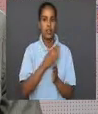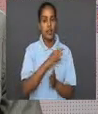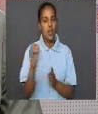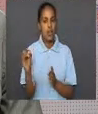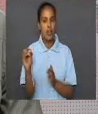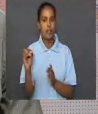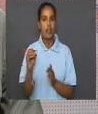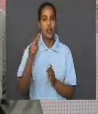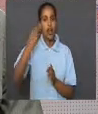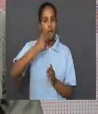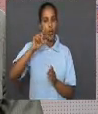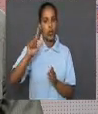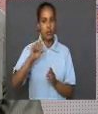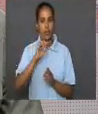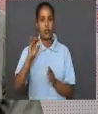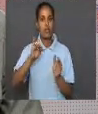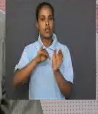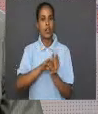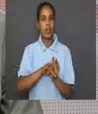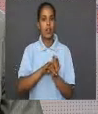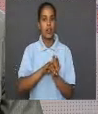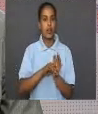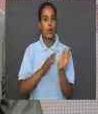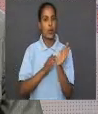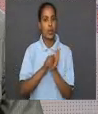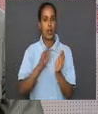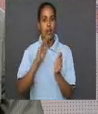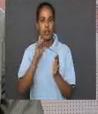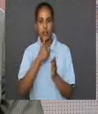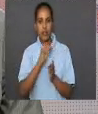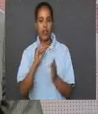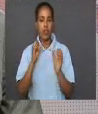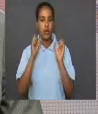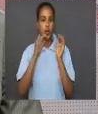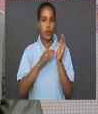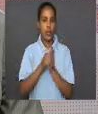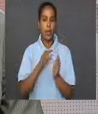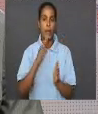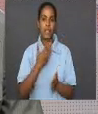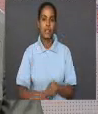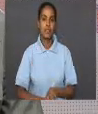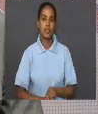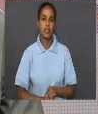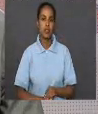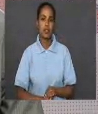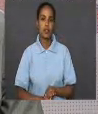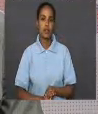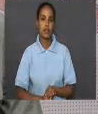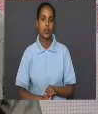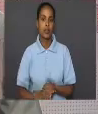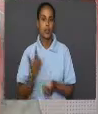bases, and the hydrolysis of salts of weak acids and weak